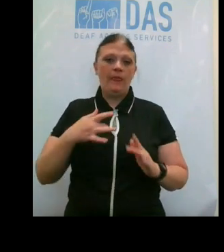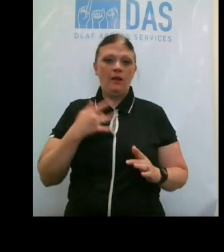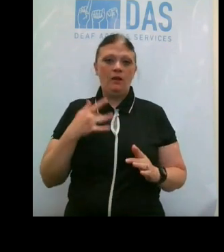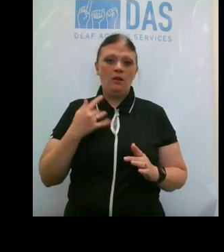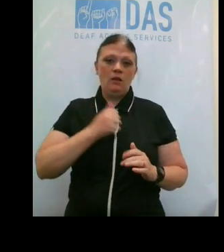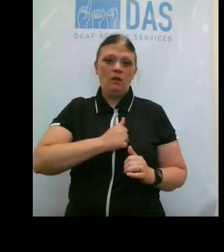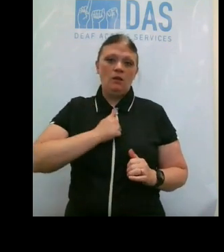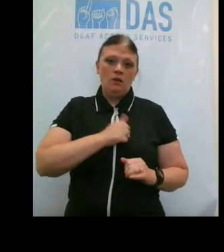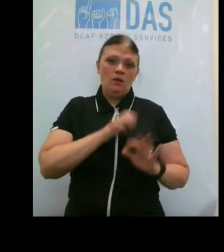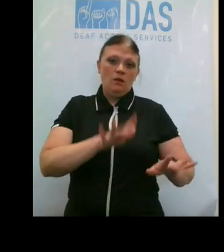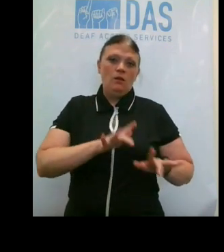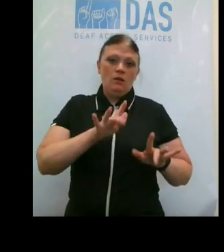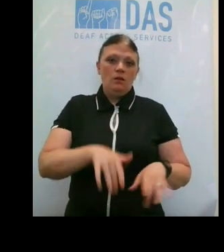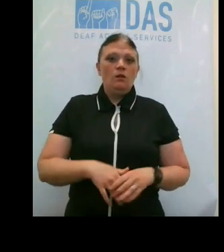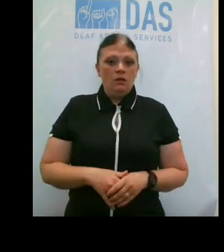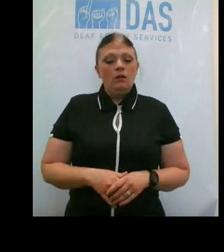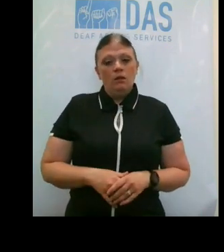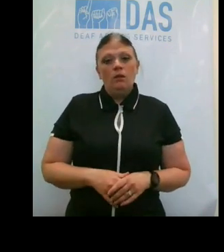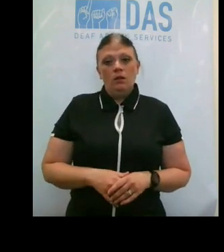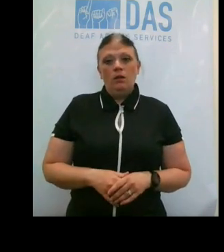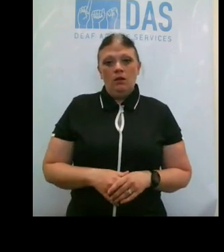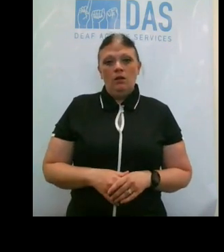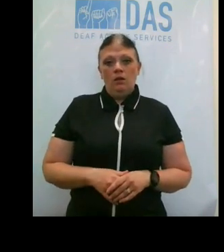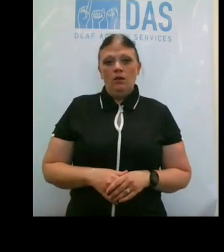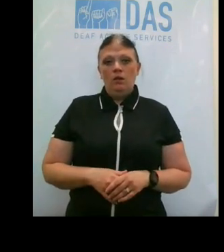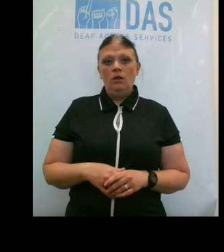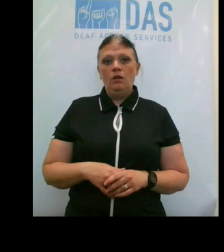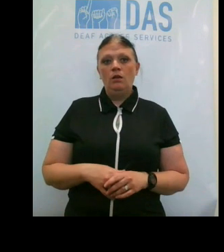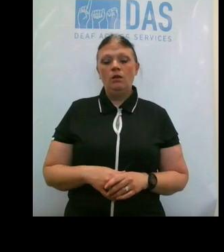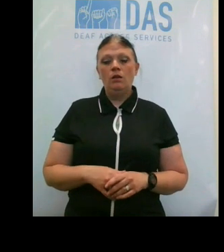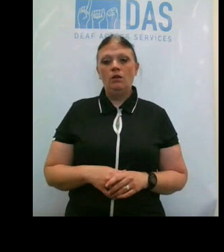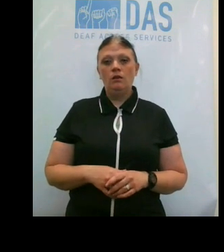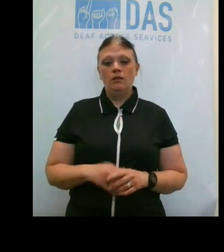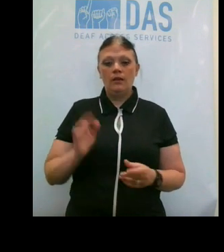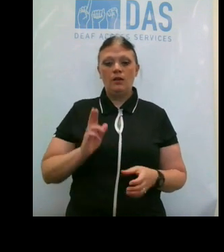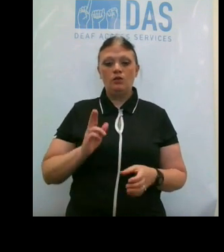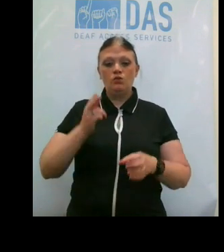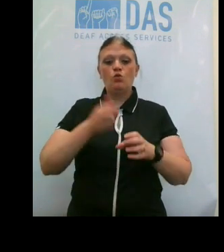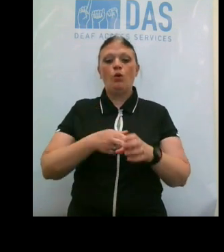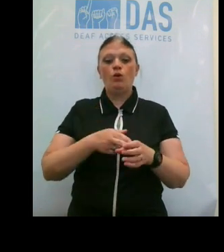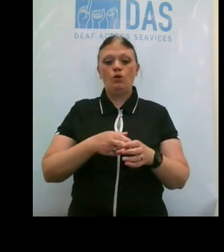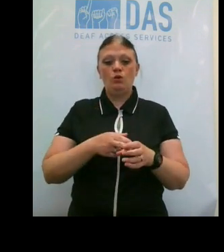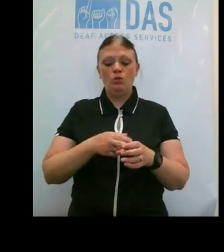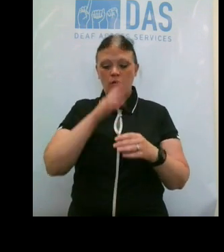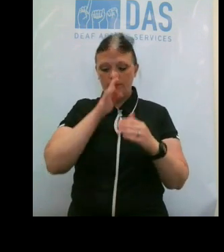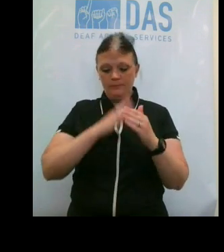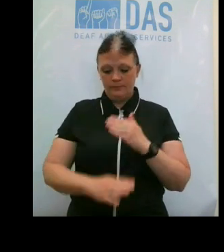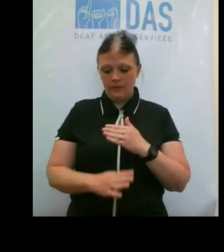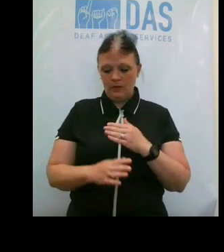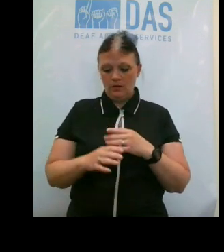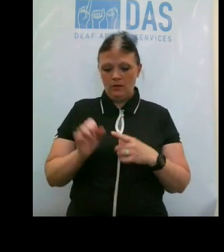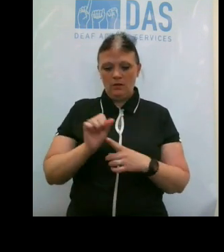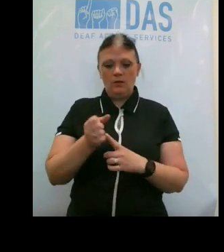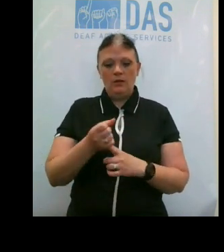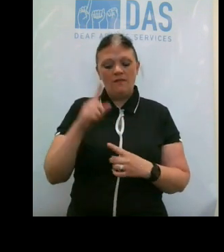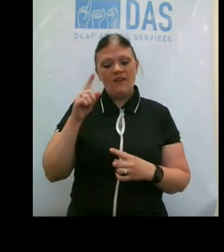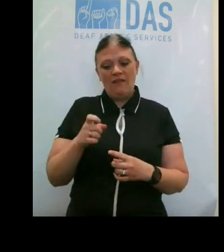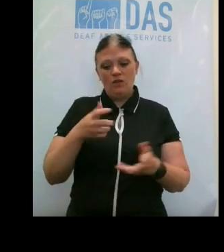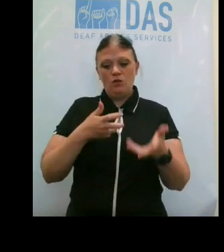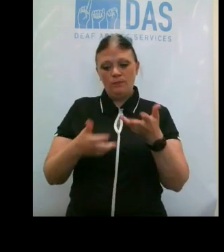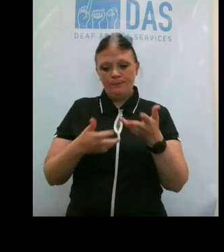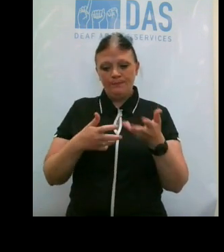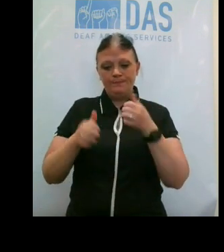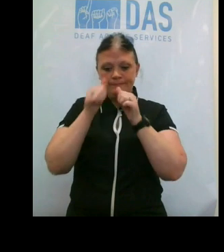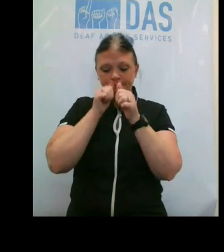family, I join you in the solemn occasion of having to deal with the death